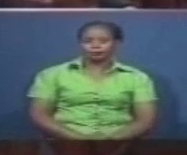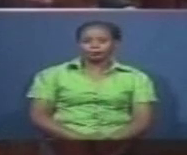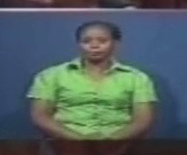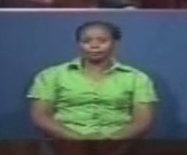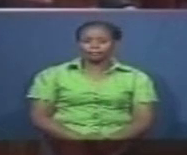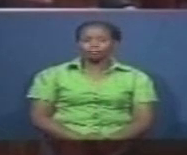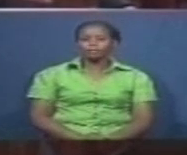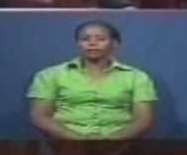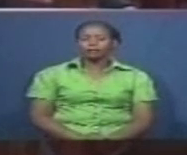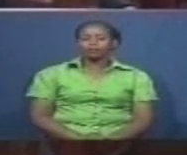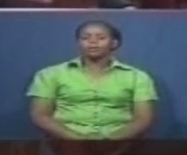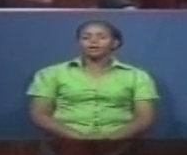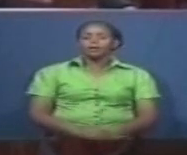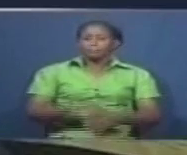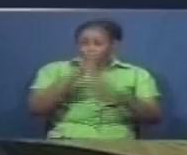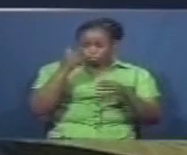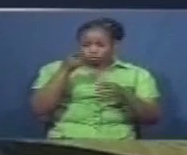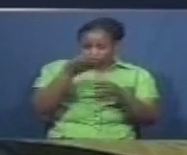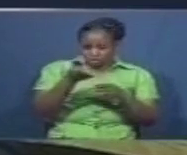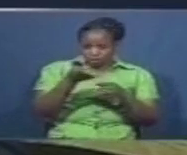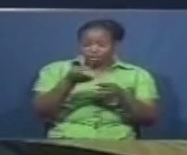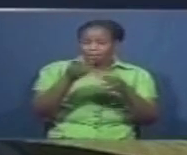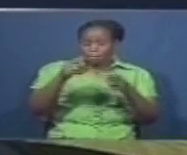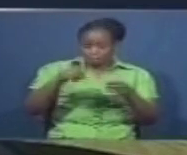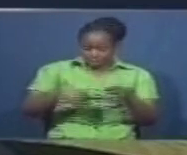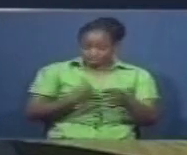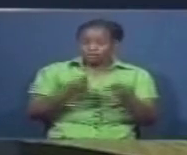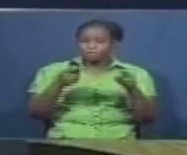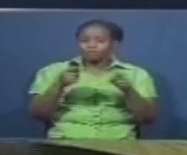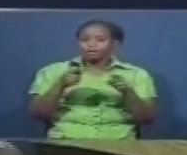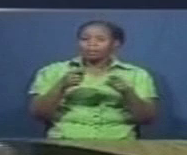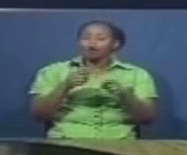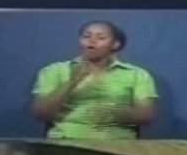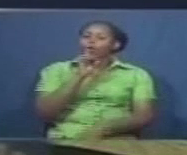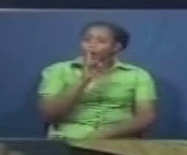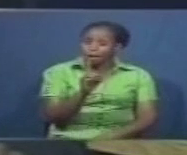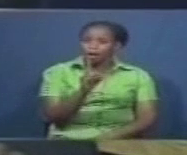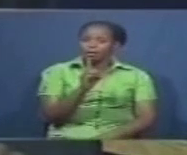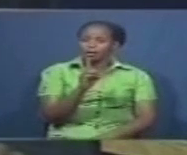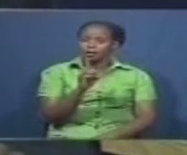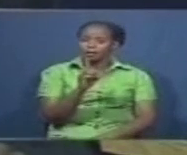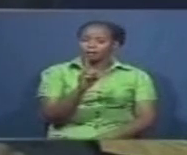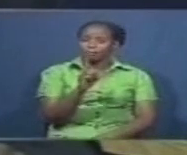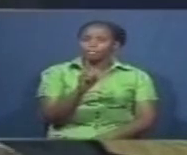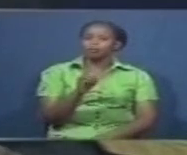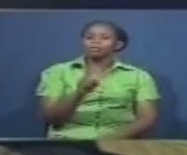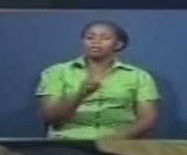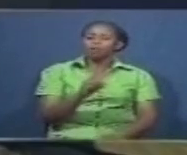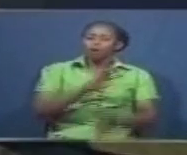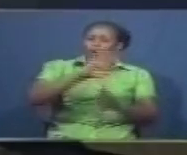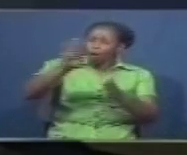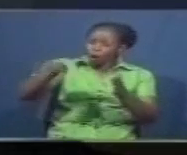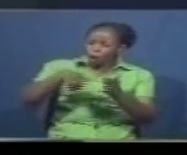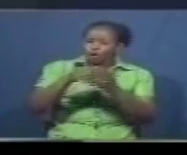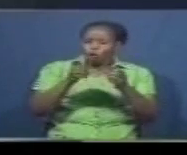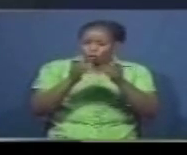As a consequence, I also hereby direct that all officials of